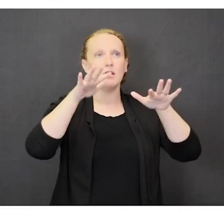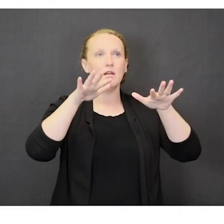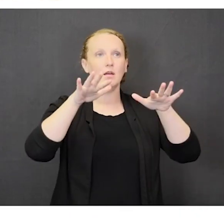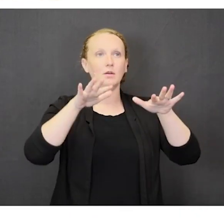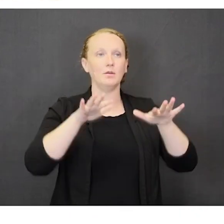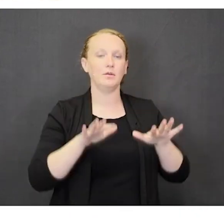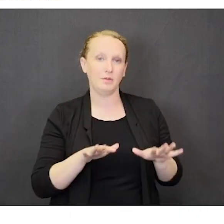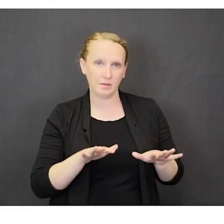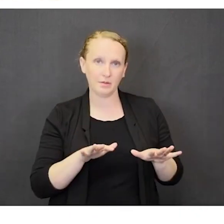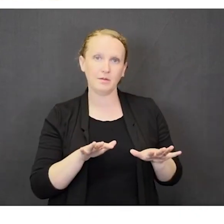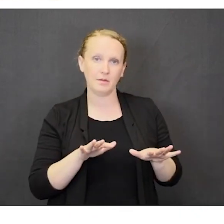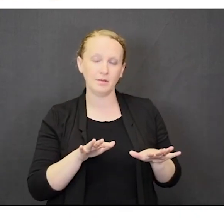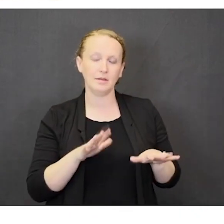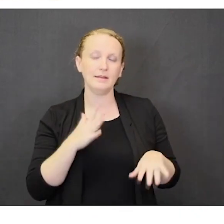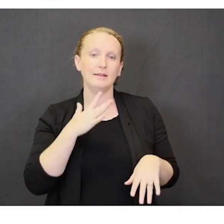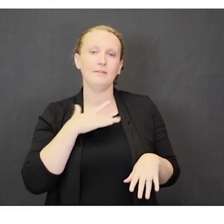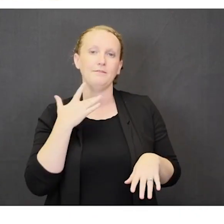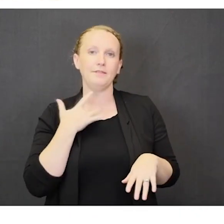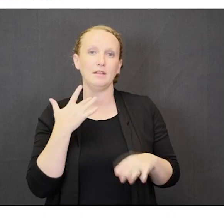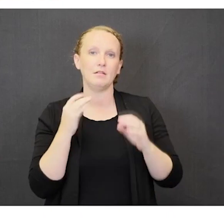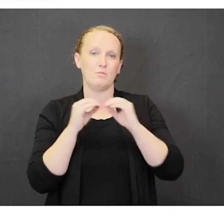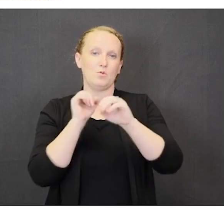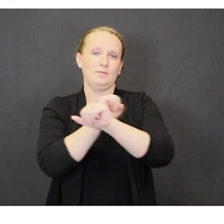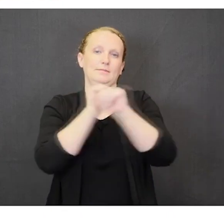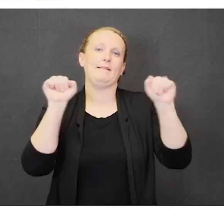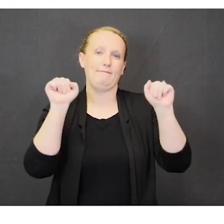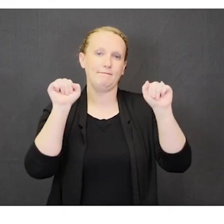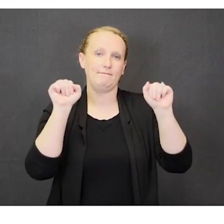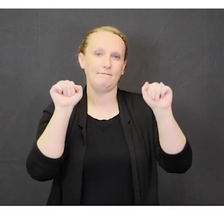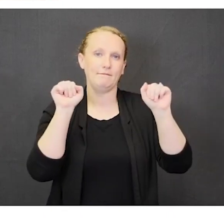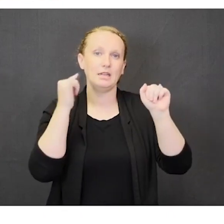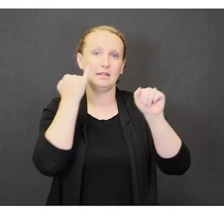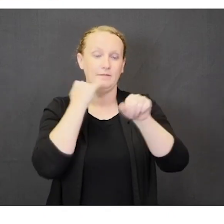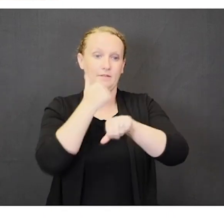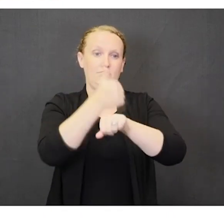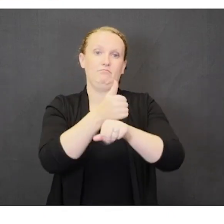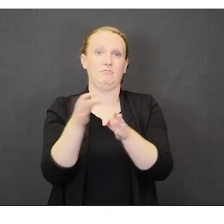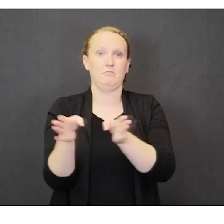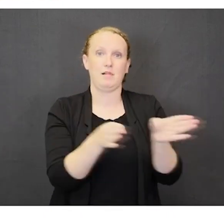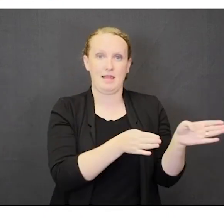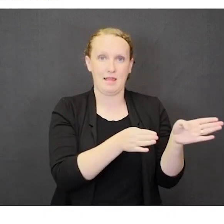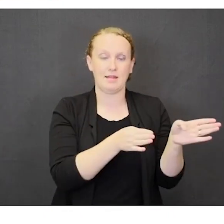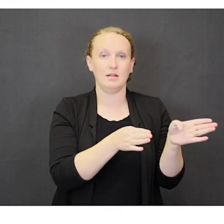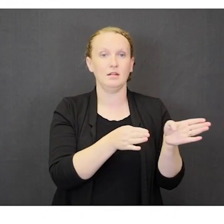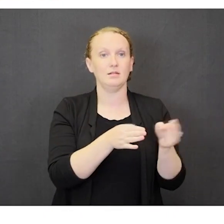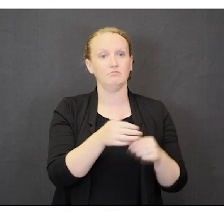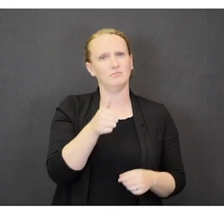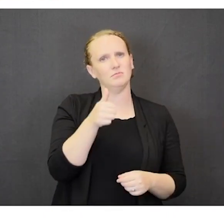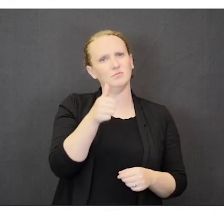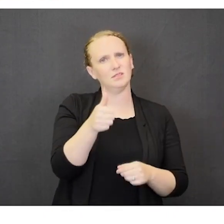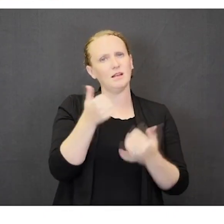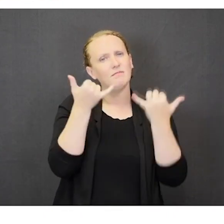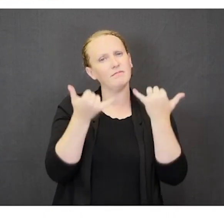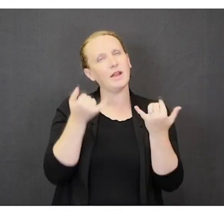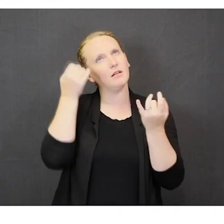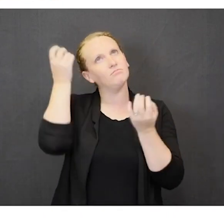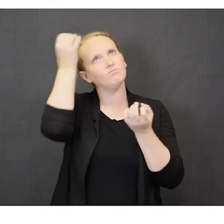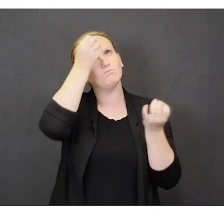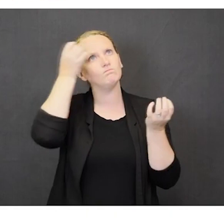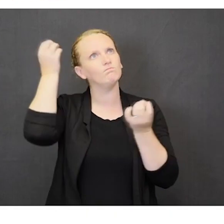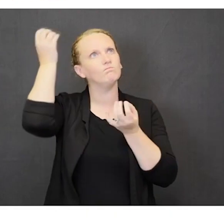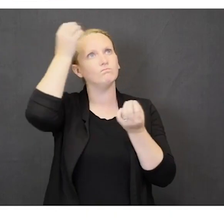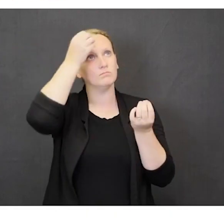a feeling of safety, a little bit more safe anyway, when there is a plan involved. So I want you to go ahead and plan it out in your